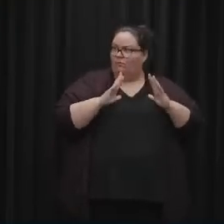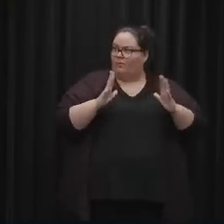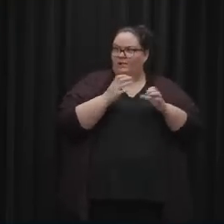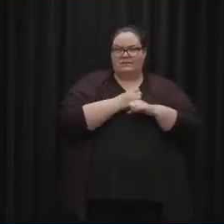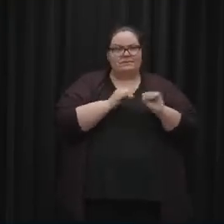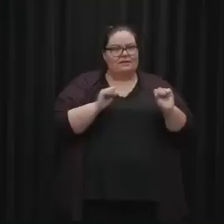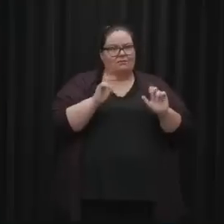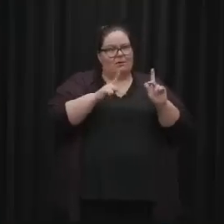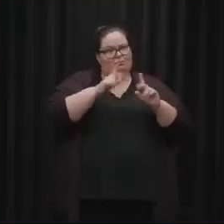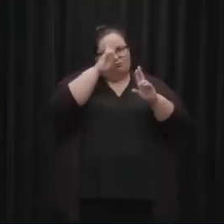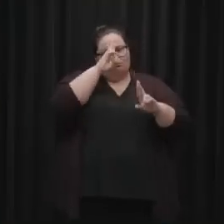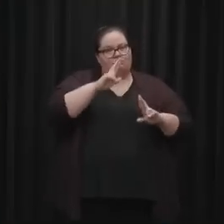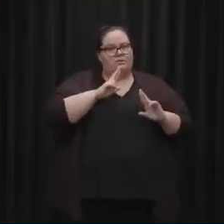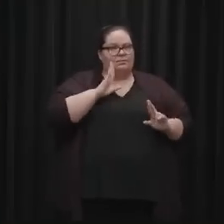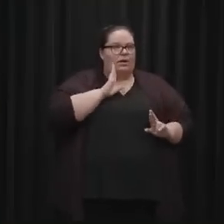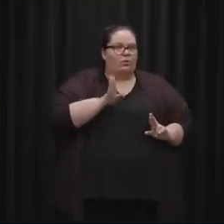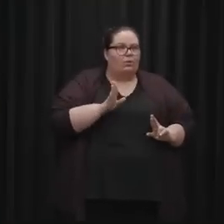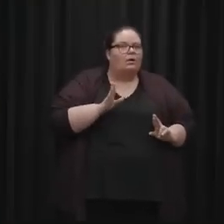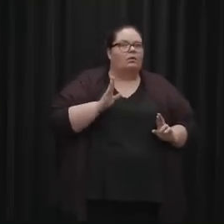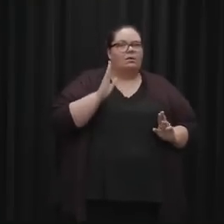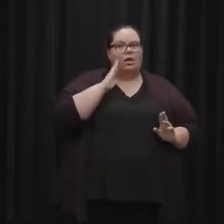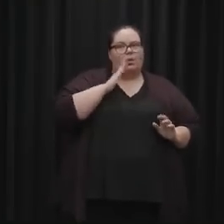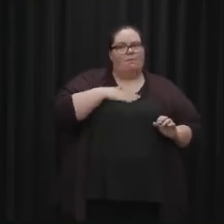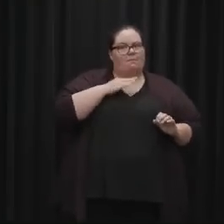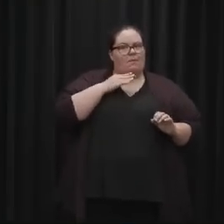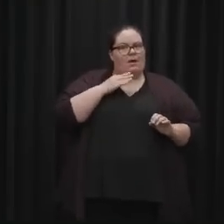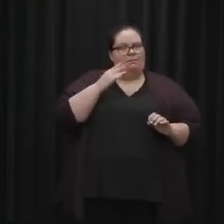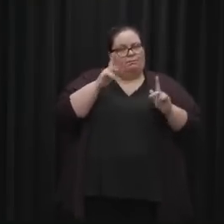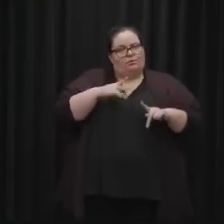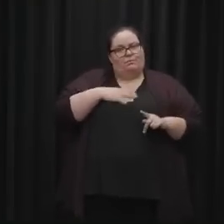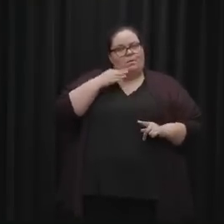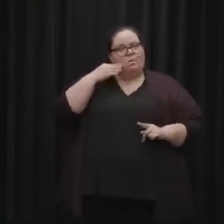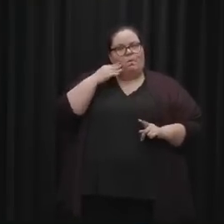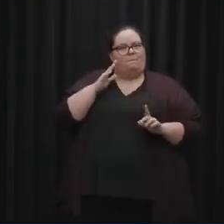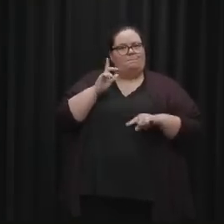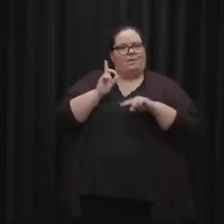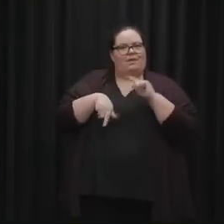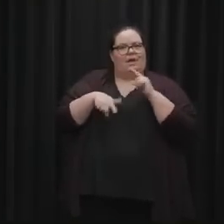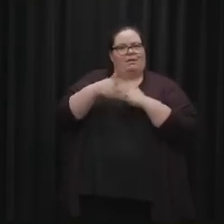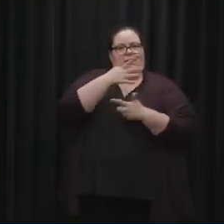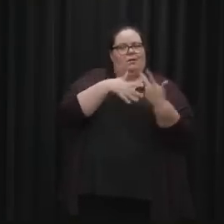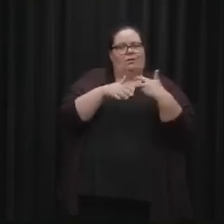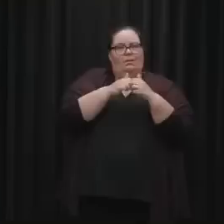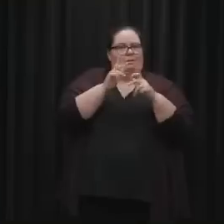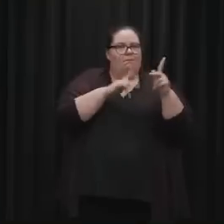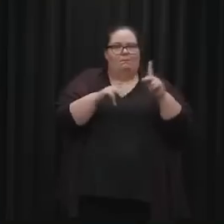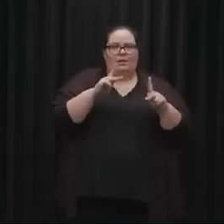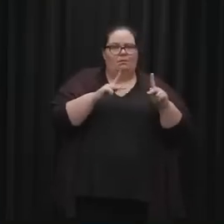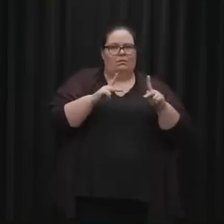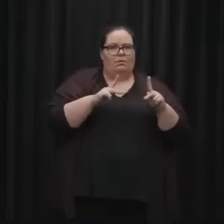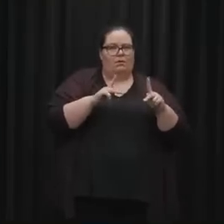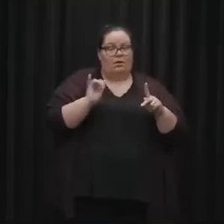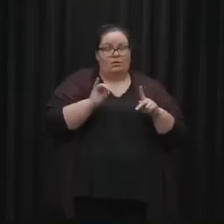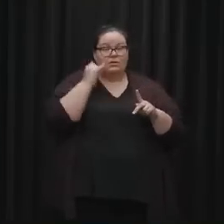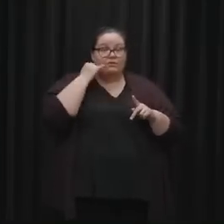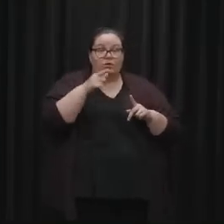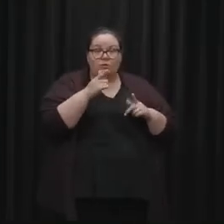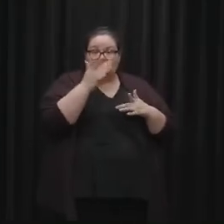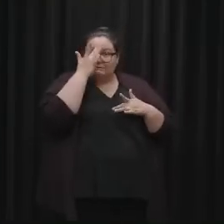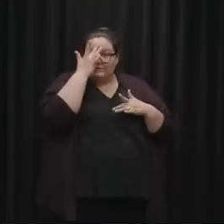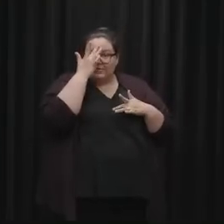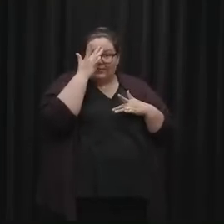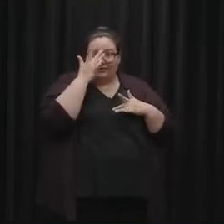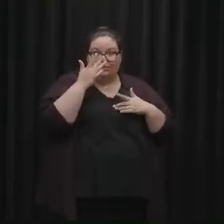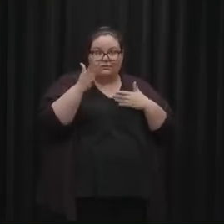and safe that people are going to respect your wishes, and you're not going to be putting yourself at risk or others at risk, again, if you are at risk of giving COVID